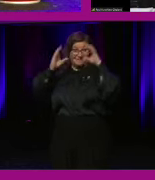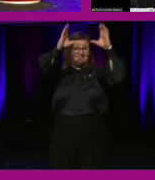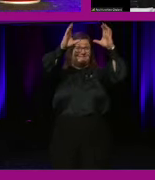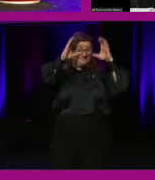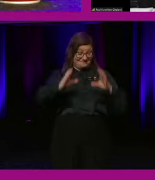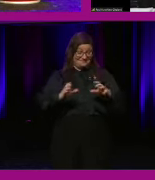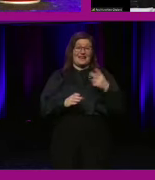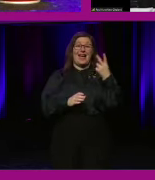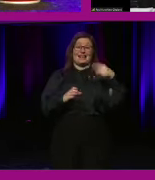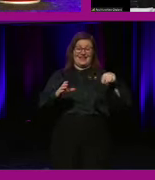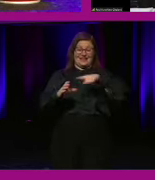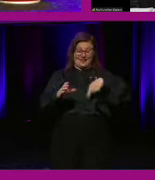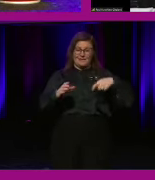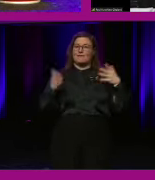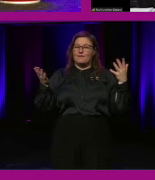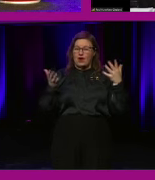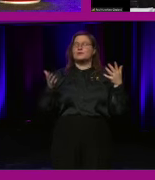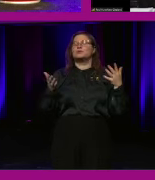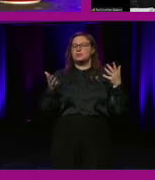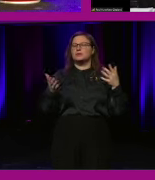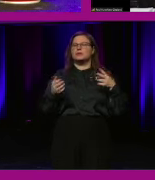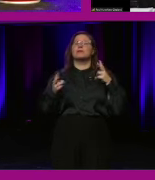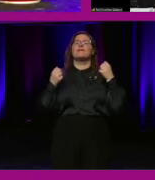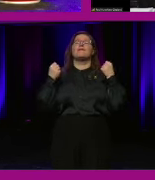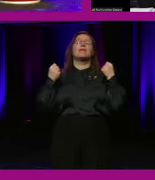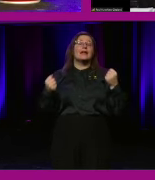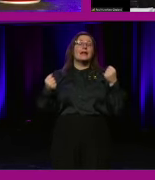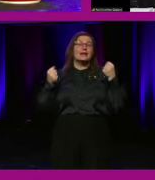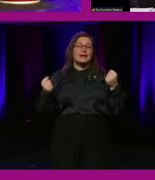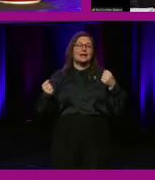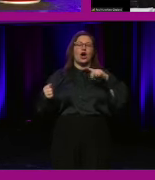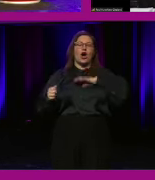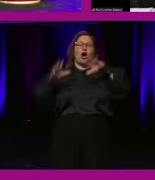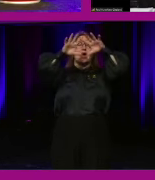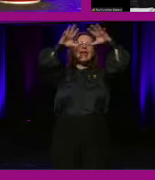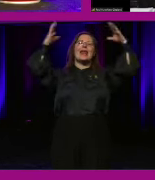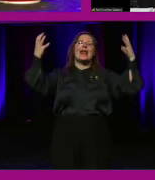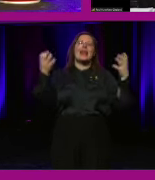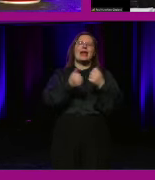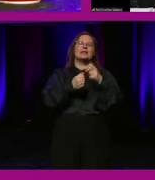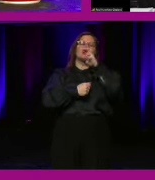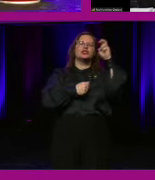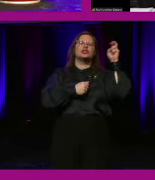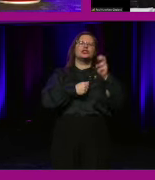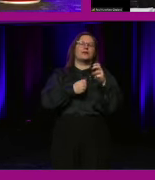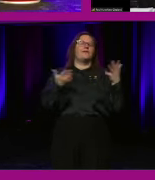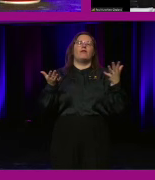make is the importance of a holistic understanding of human rights.